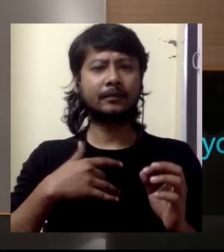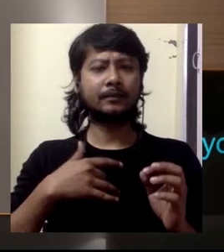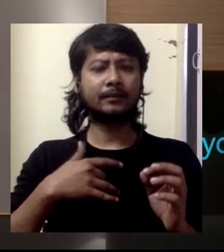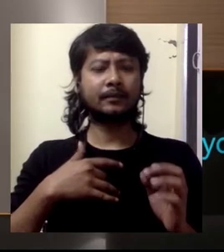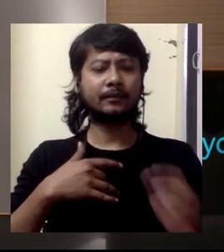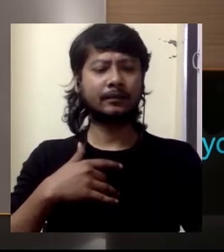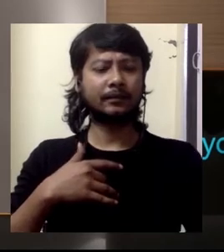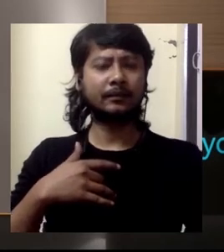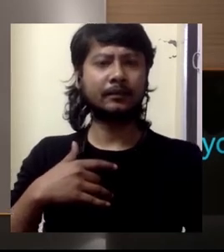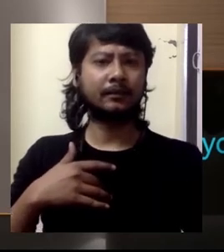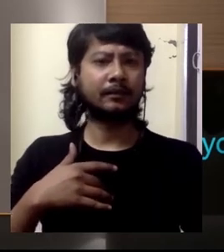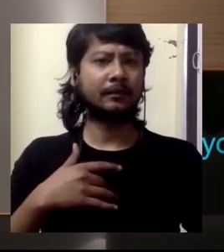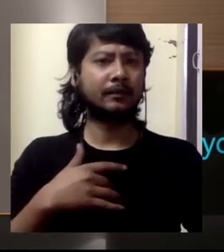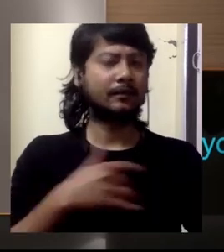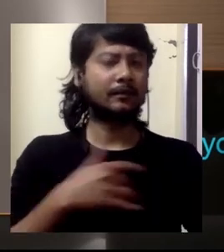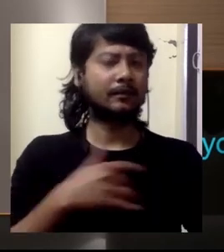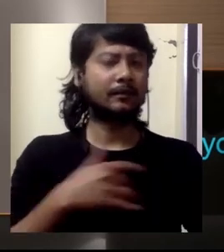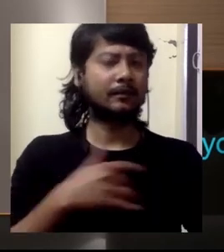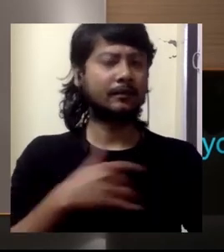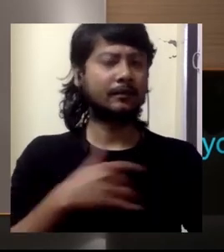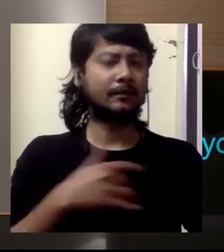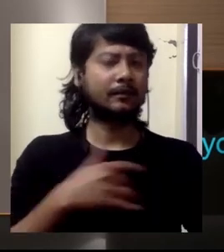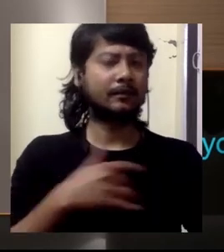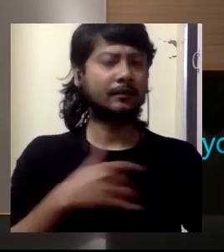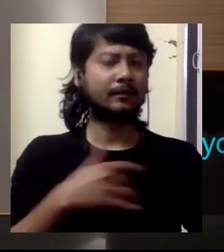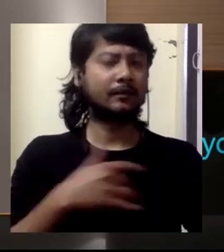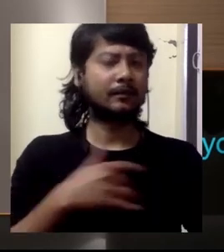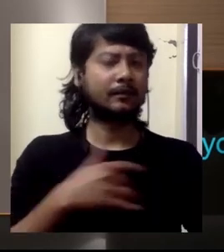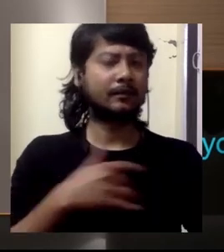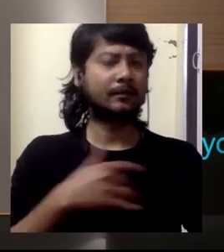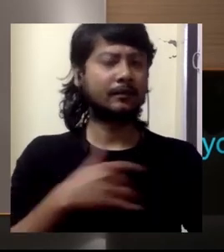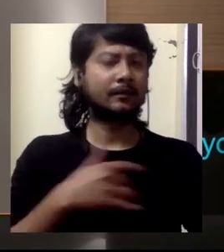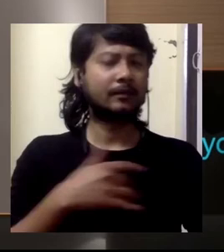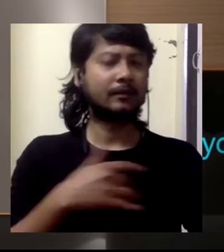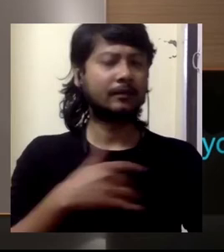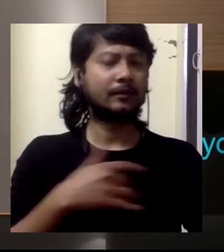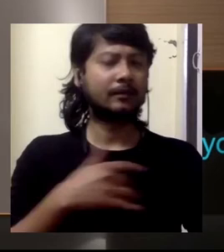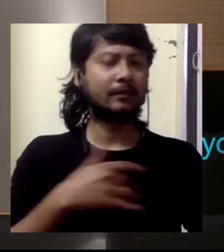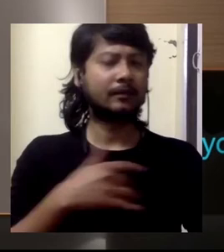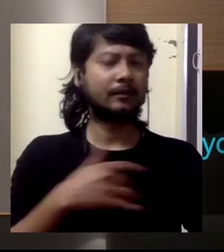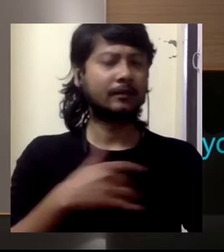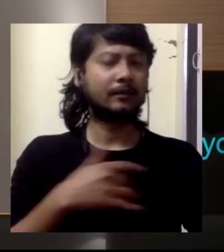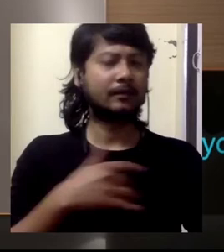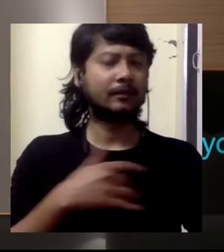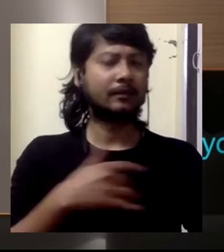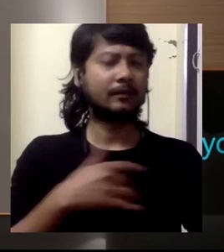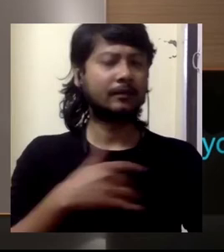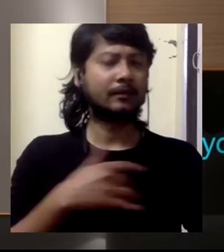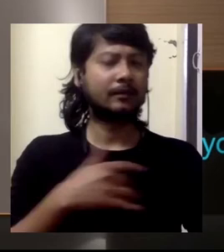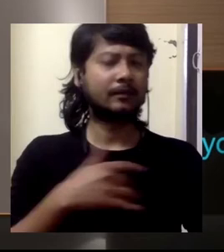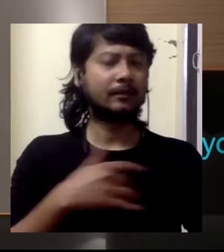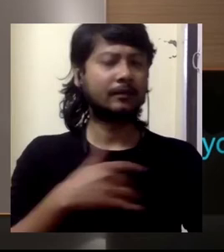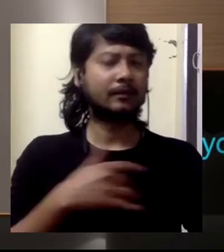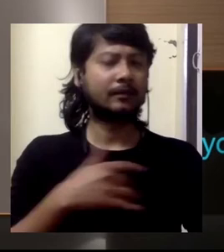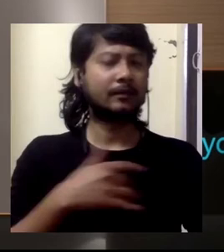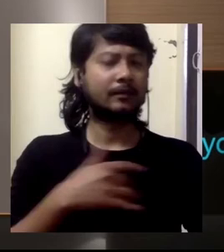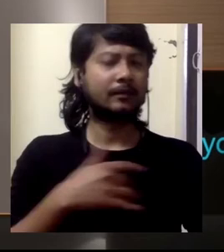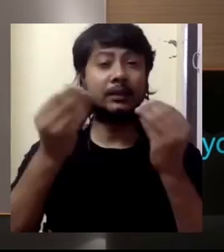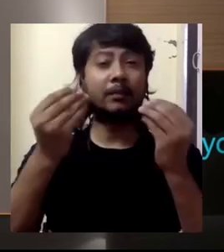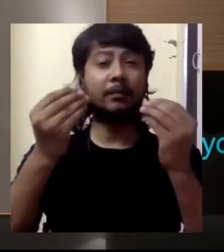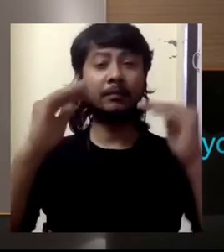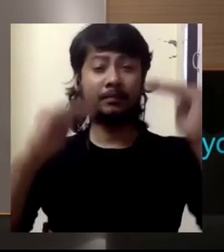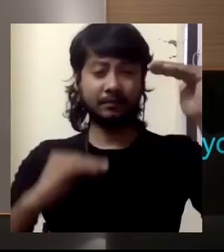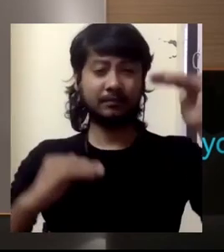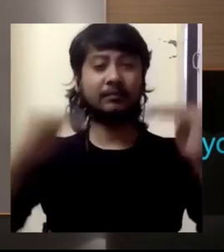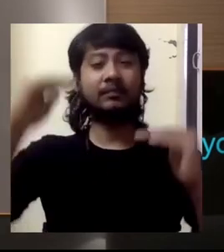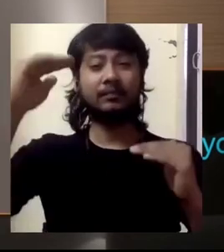I share a story, everybody has a story to share. So I would encourage and I would look to everybody here to just